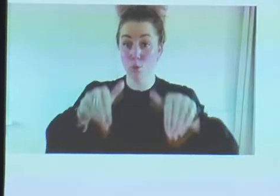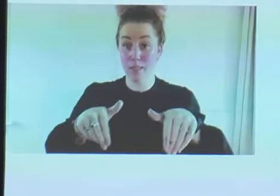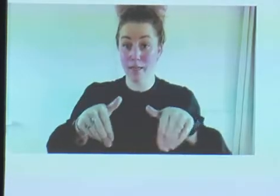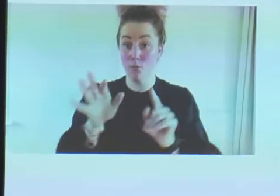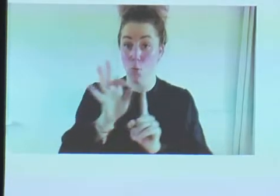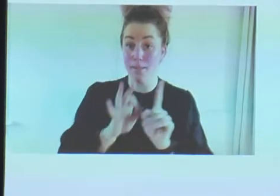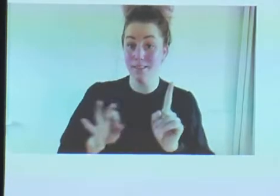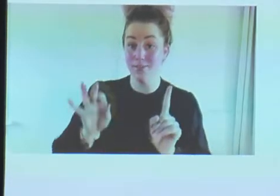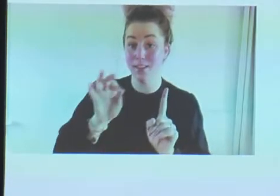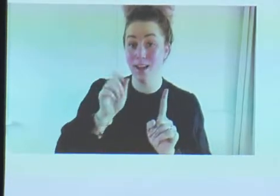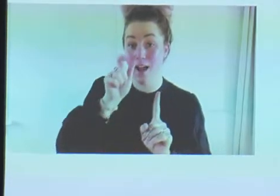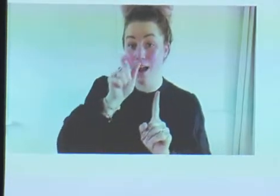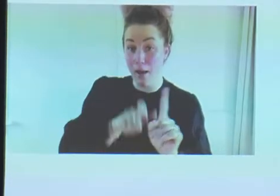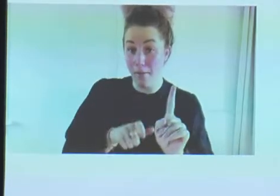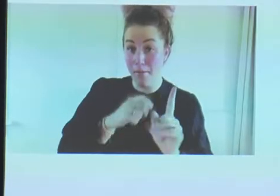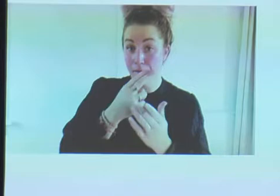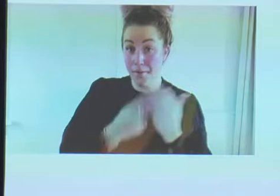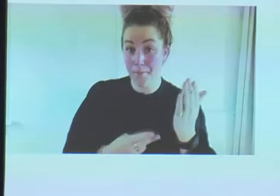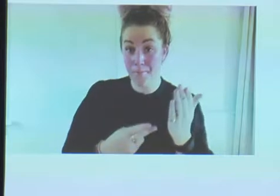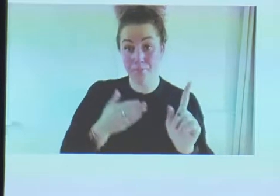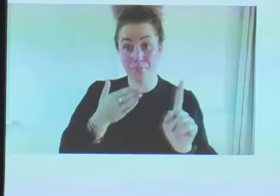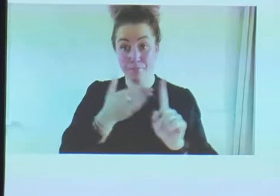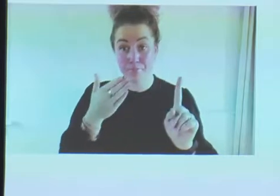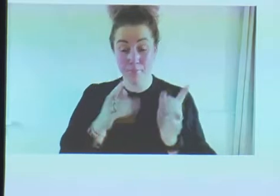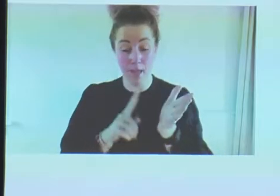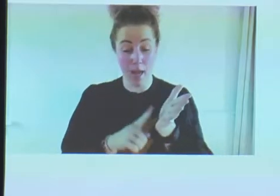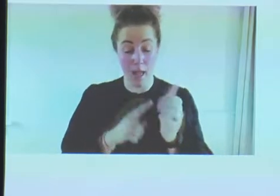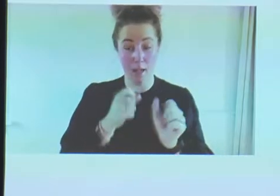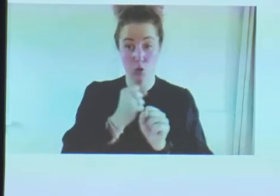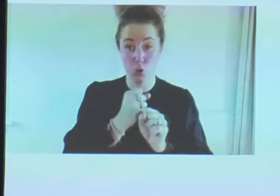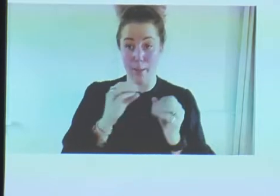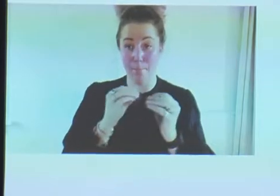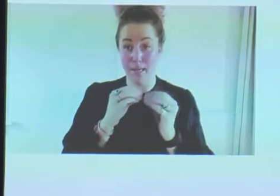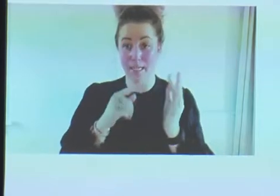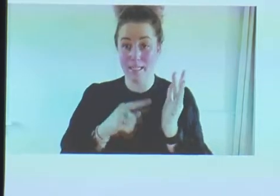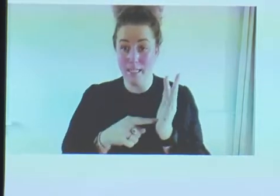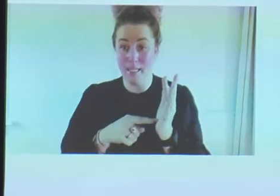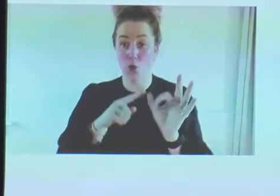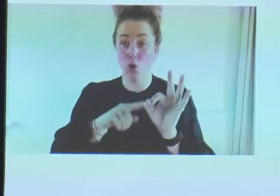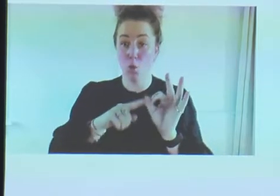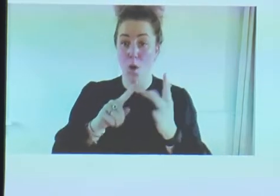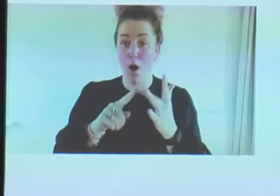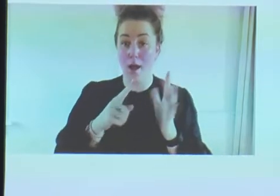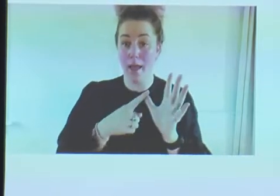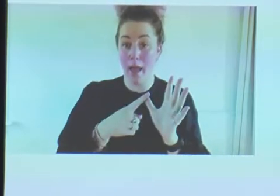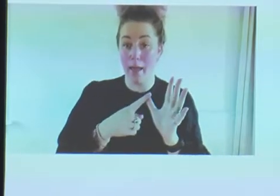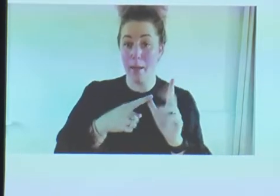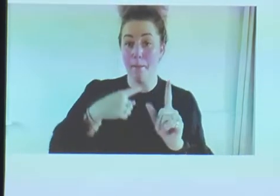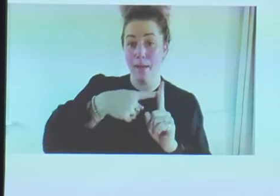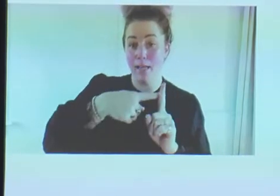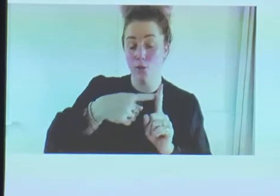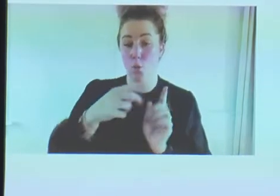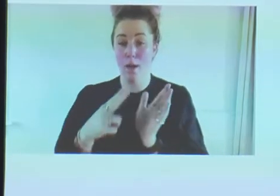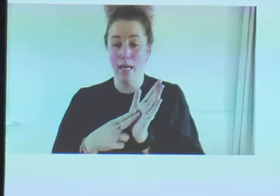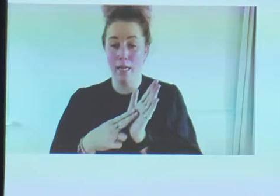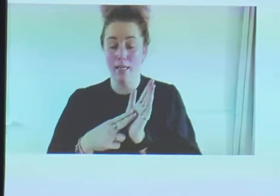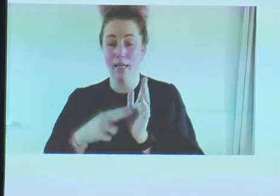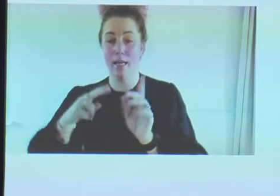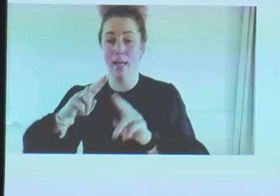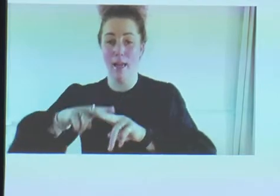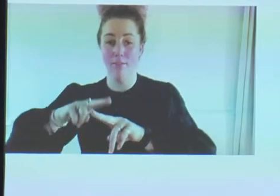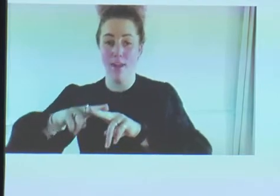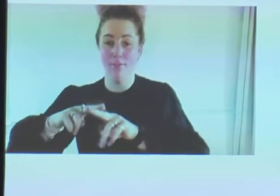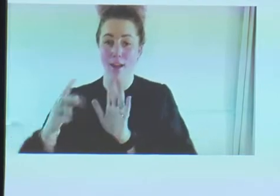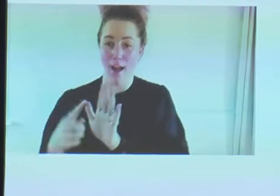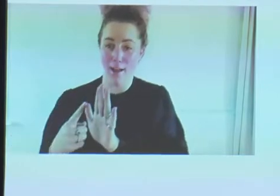or practitioner who identifies as lgbtqia Plus or mvpfaff and